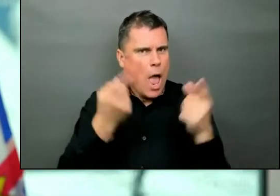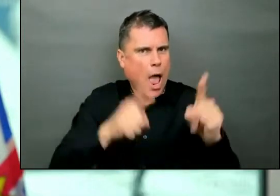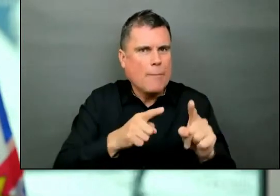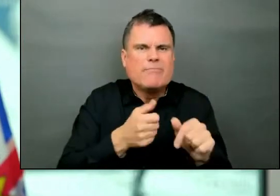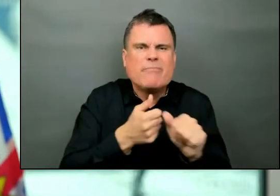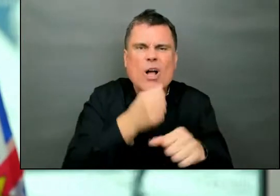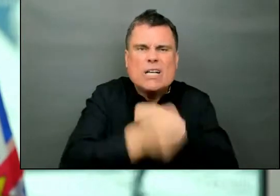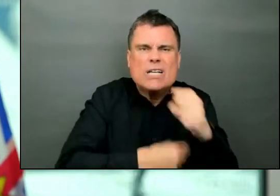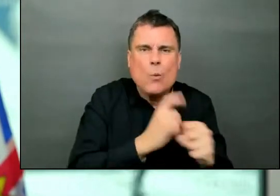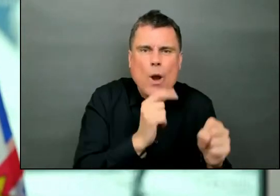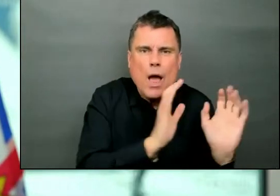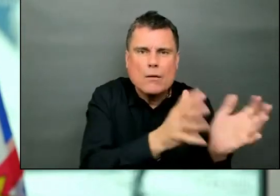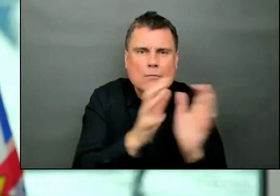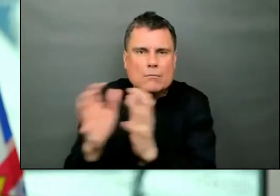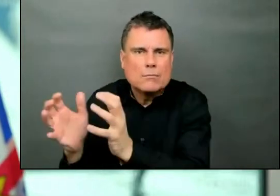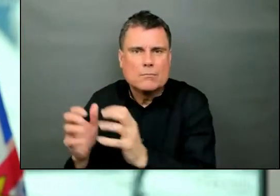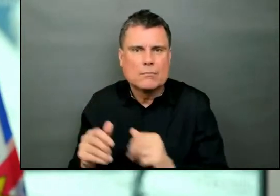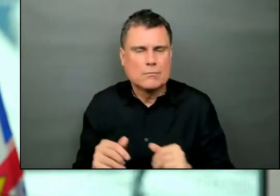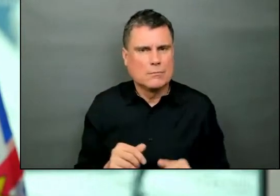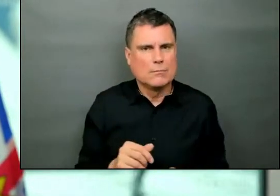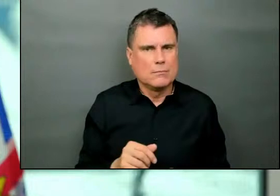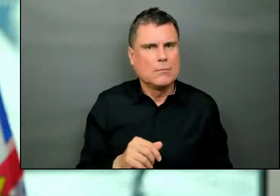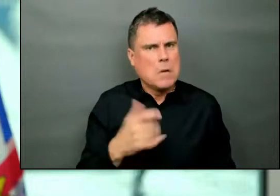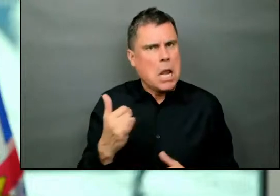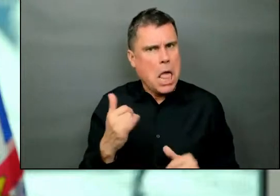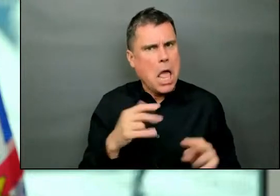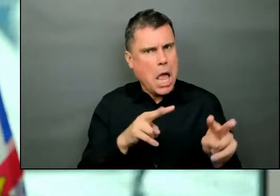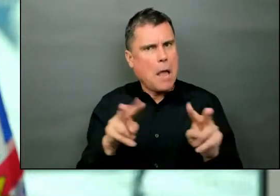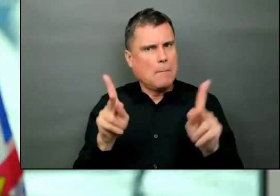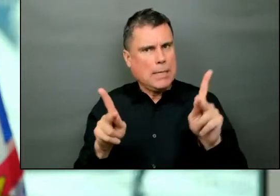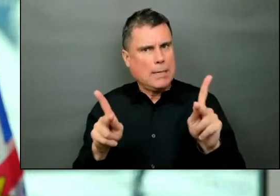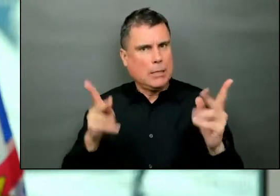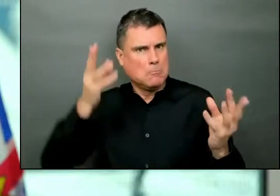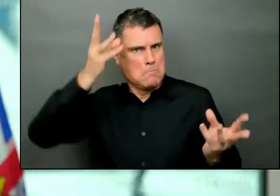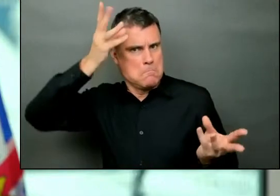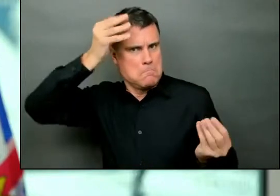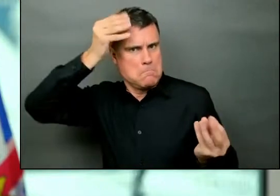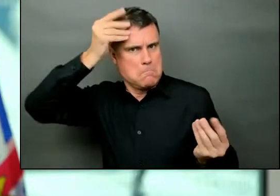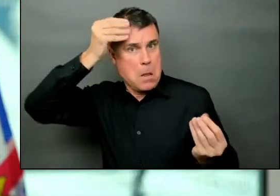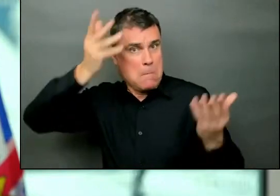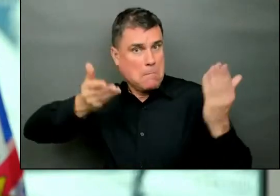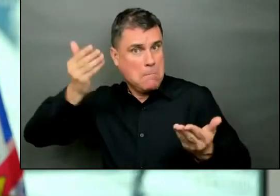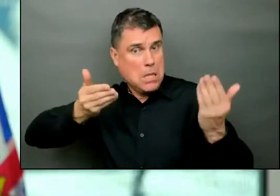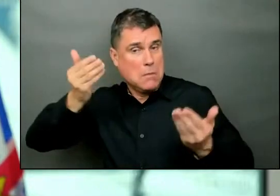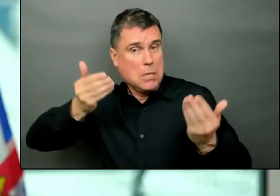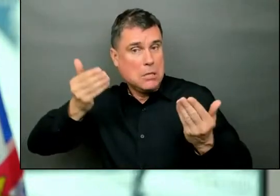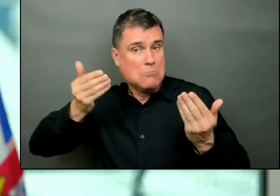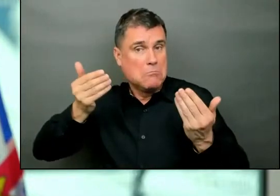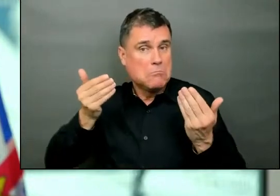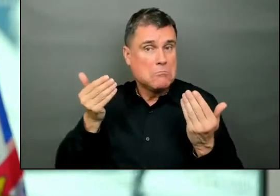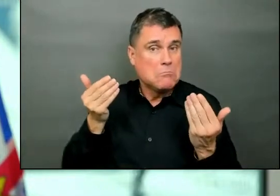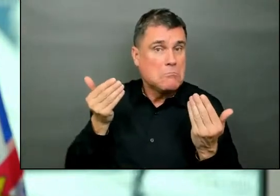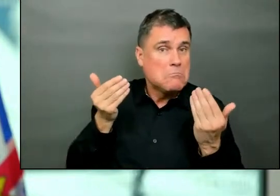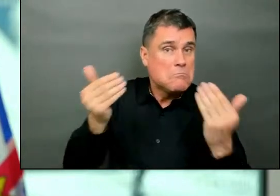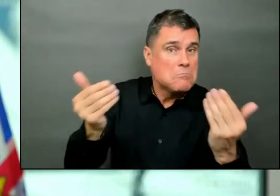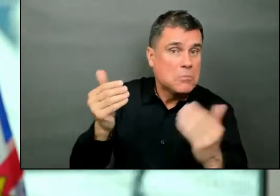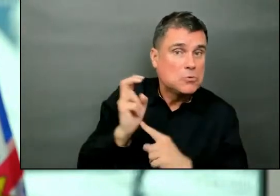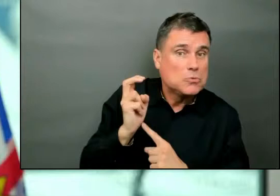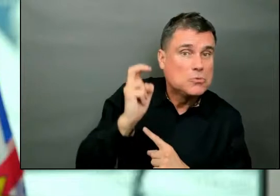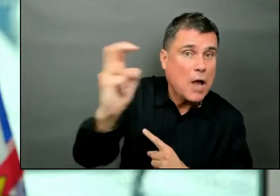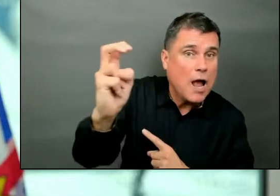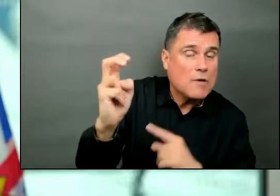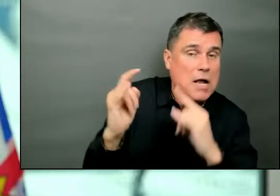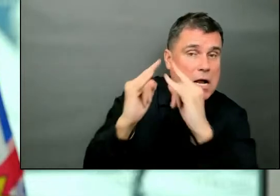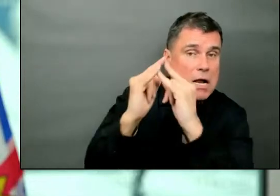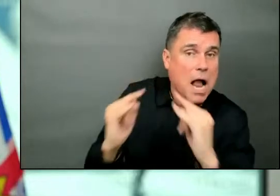So I think this is a time to start thinking about that. not to go just yet, but